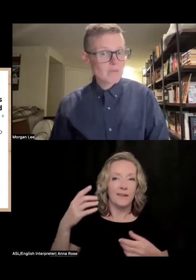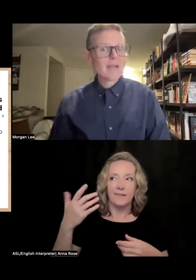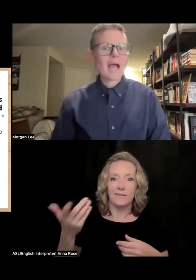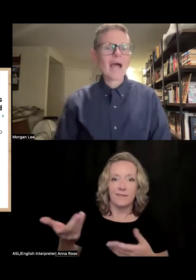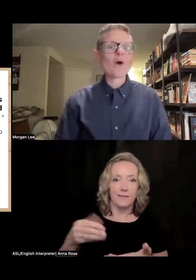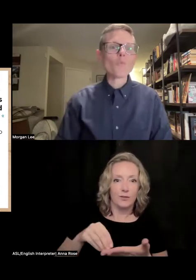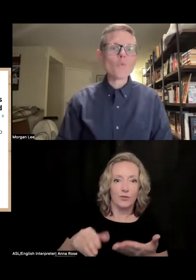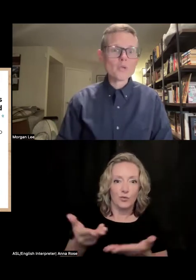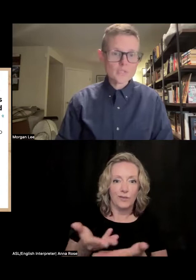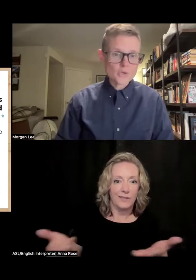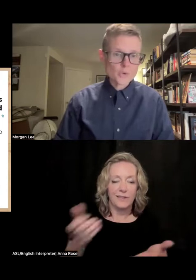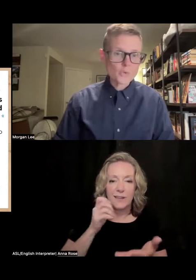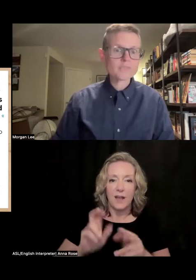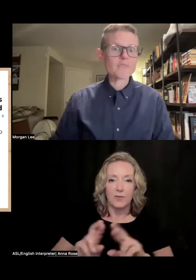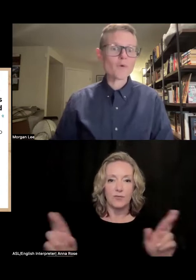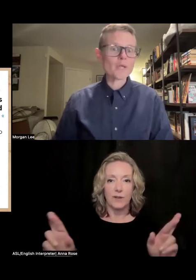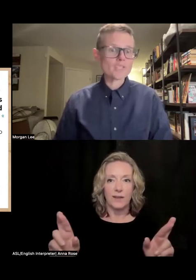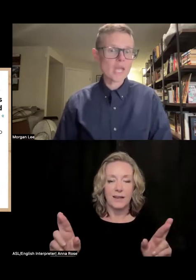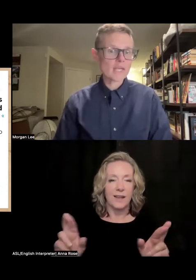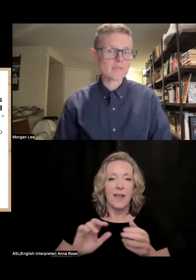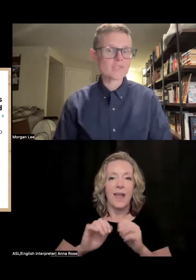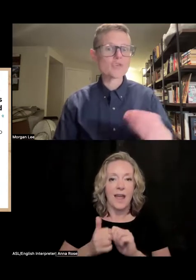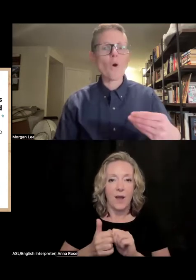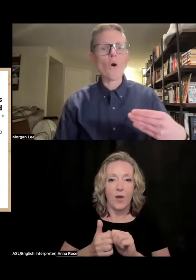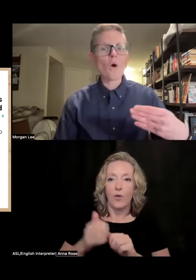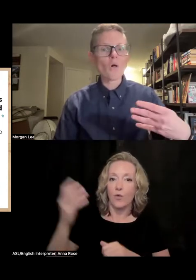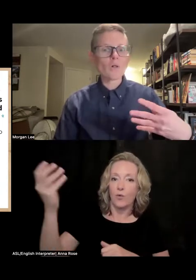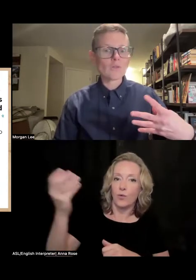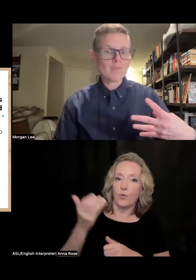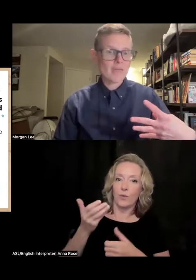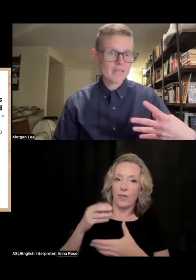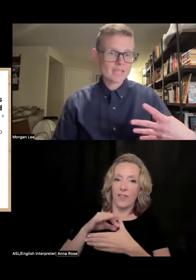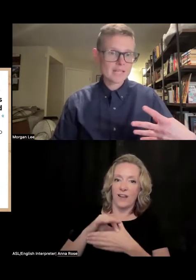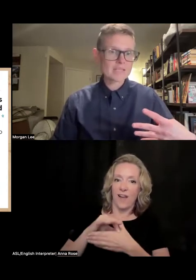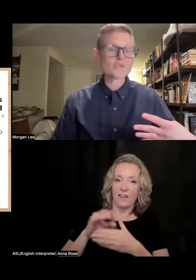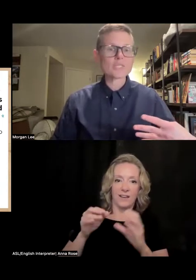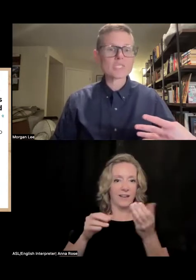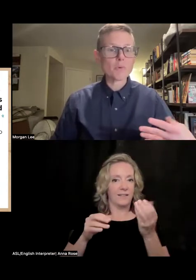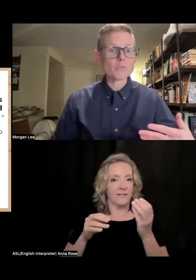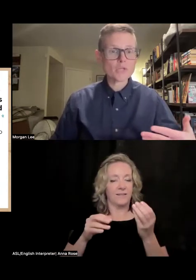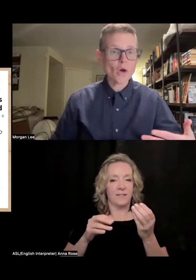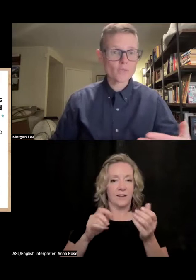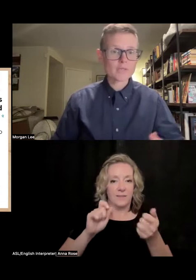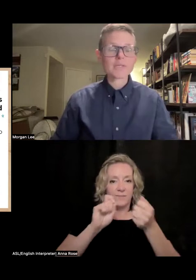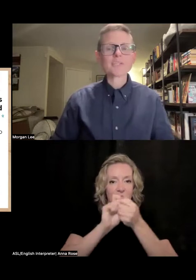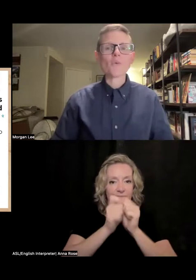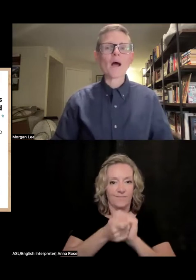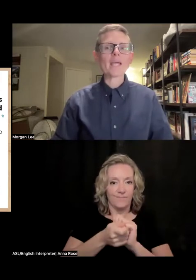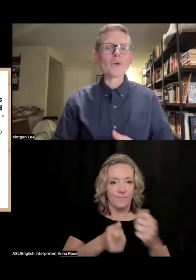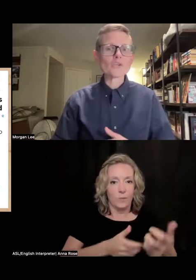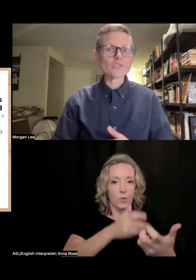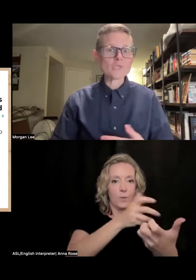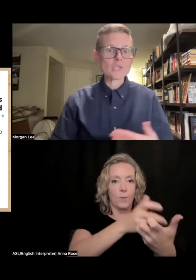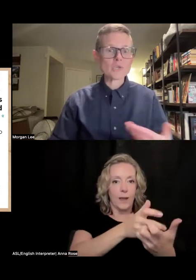for. How would you differentiate to do all of the things that the student is supposed to know? So